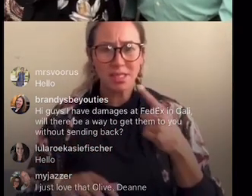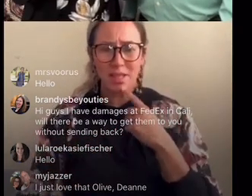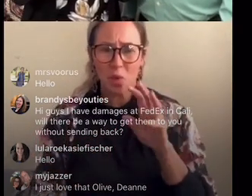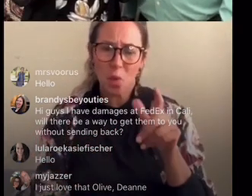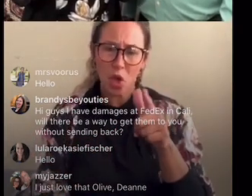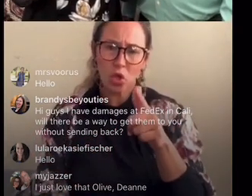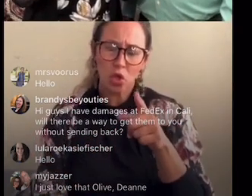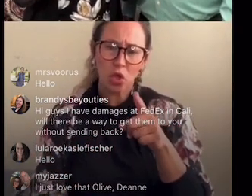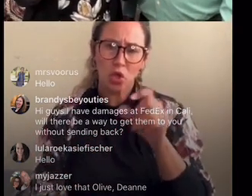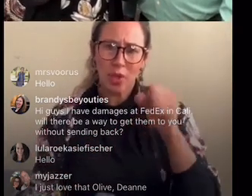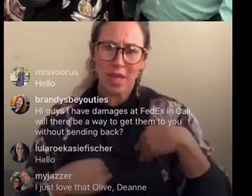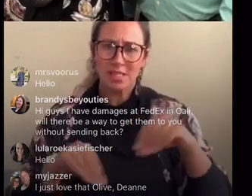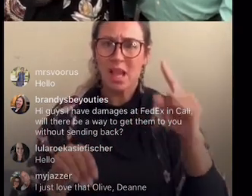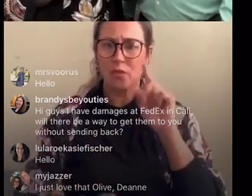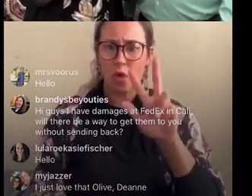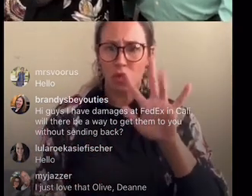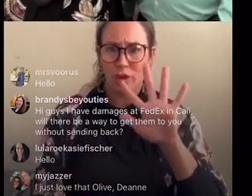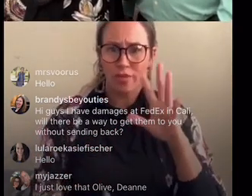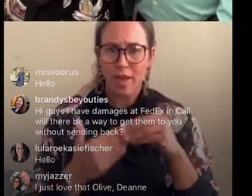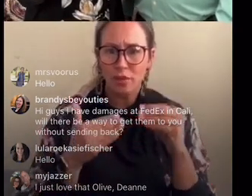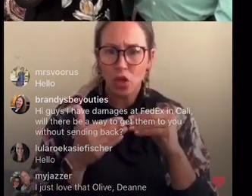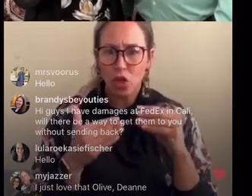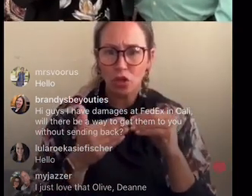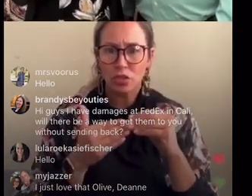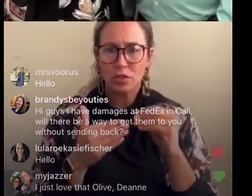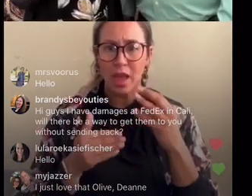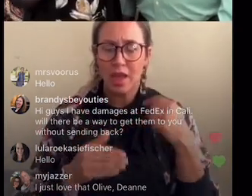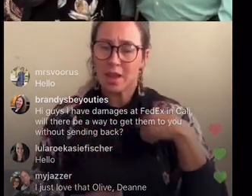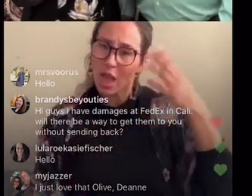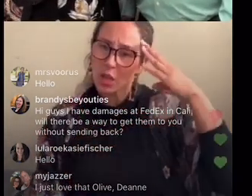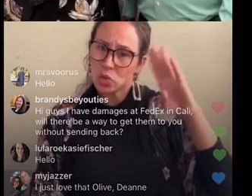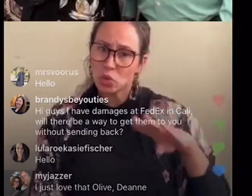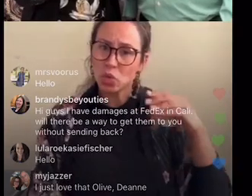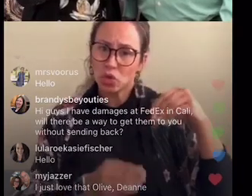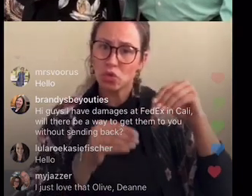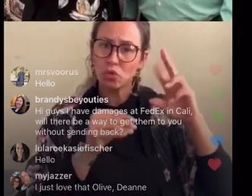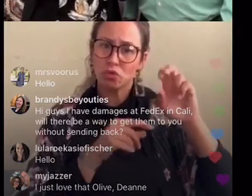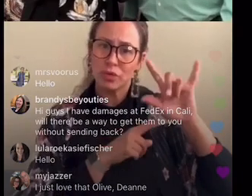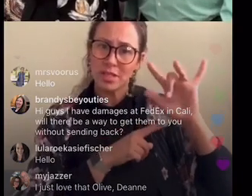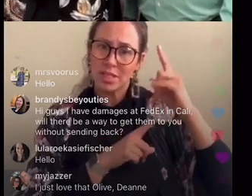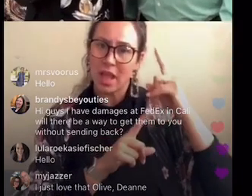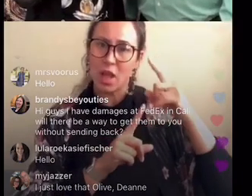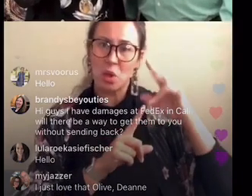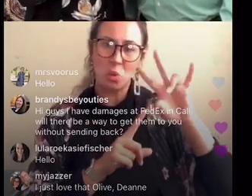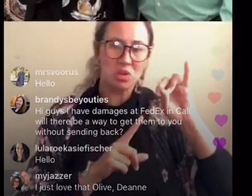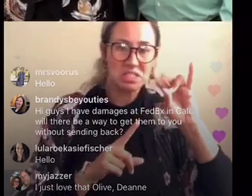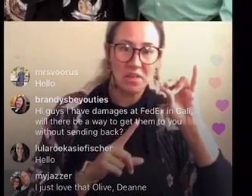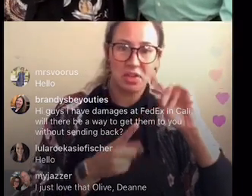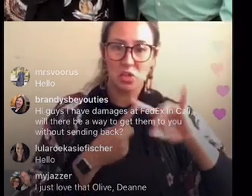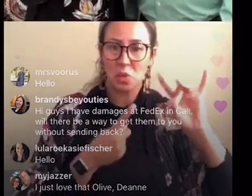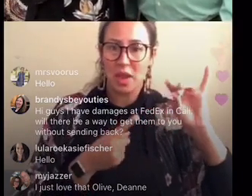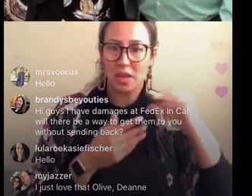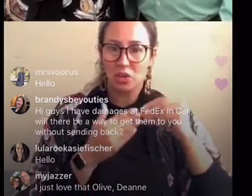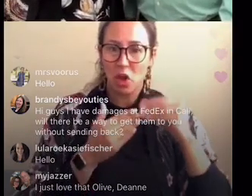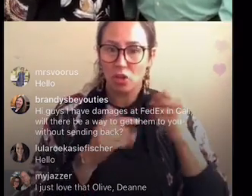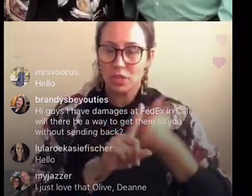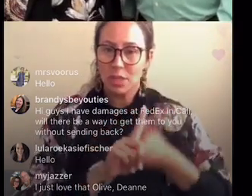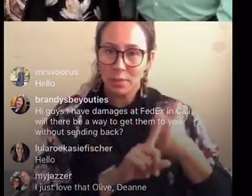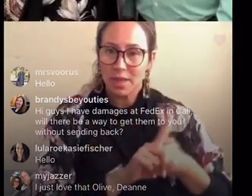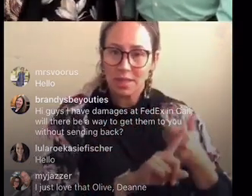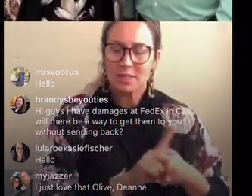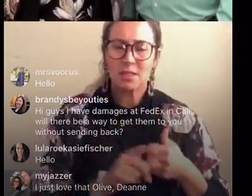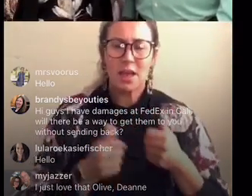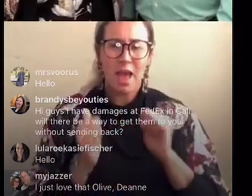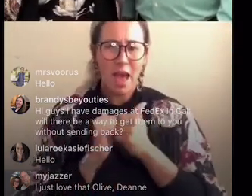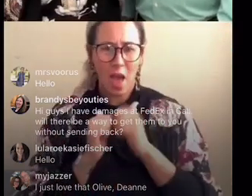get to sell them for $35. And I knew the retail price were these between $70 and $80 a piece. How was I